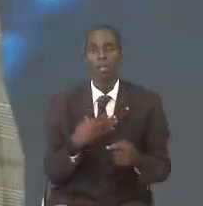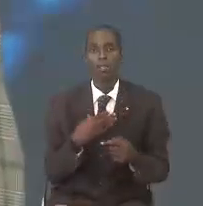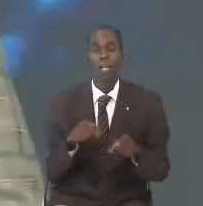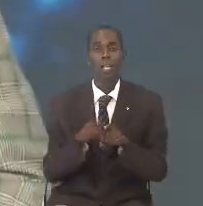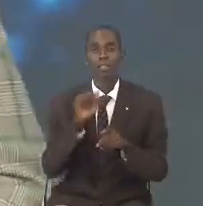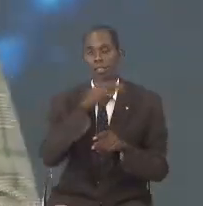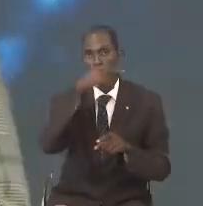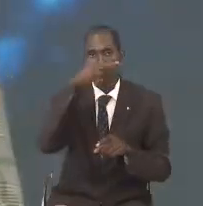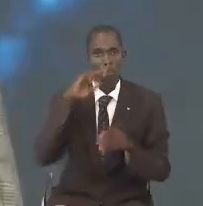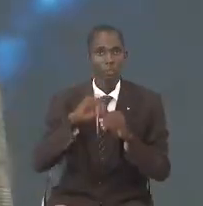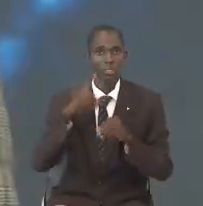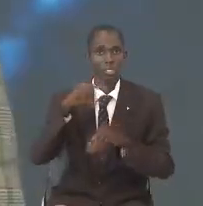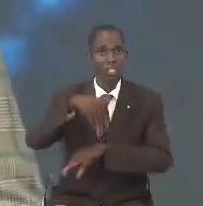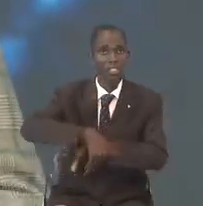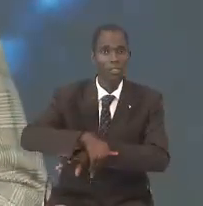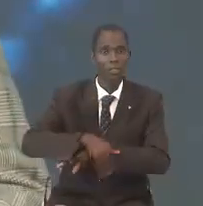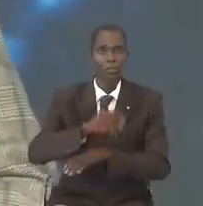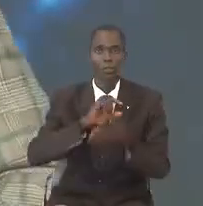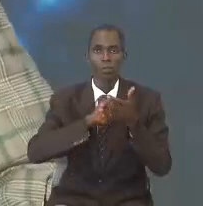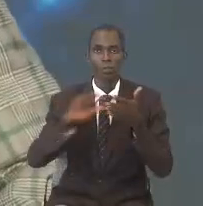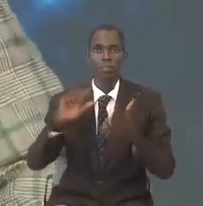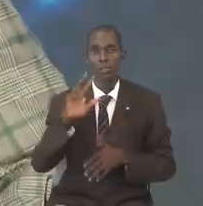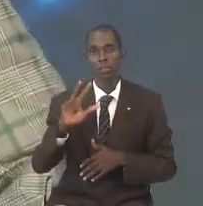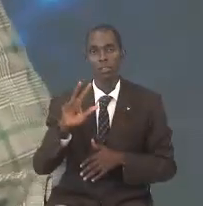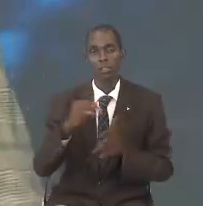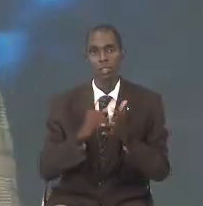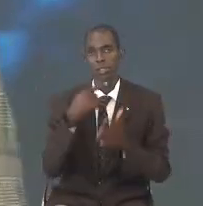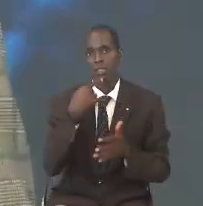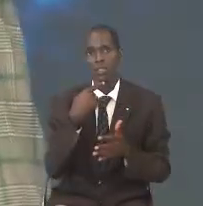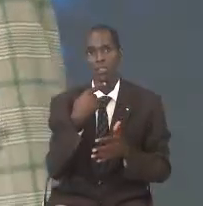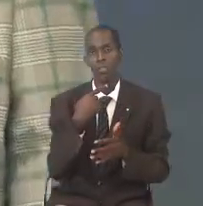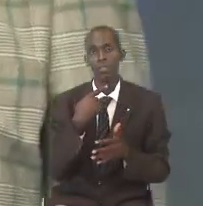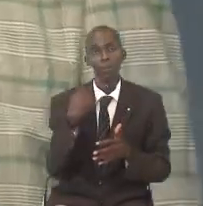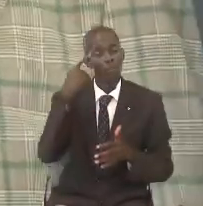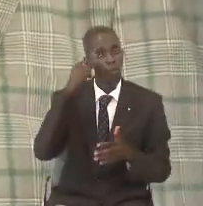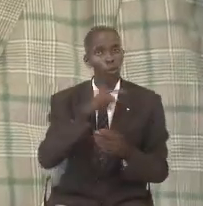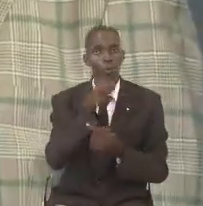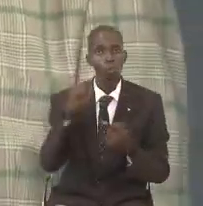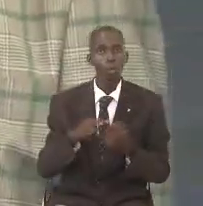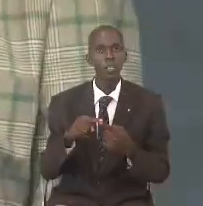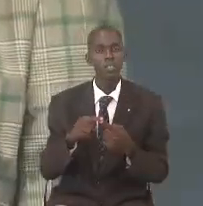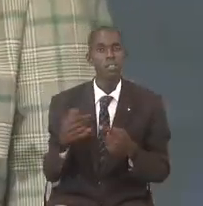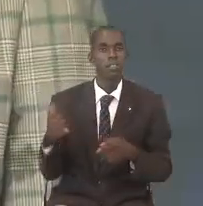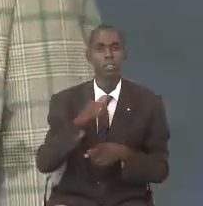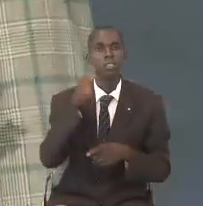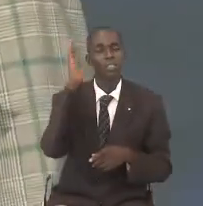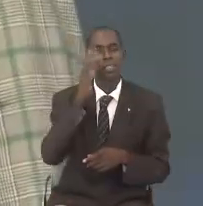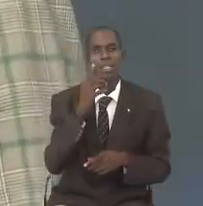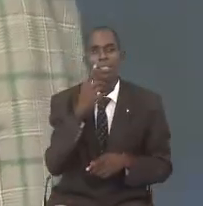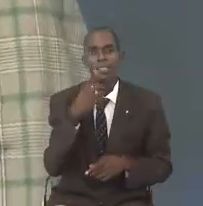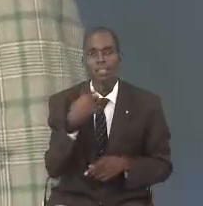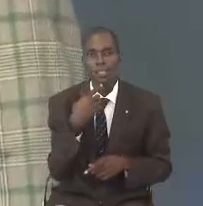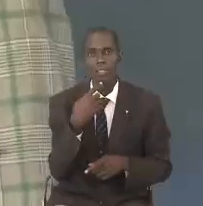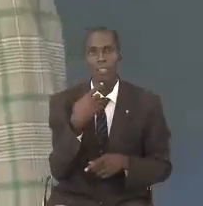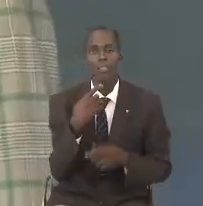night. Then in verse 3, it says, for when they shall say, peace